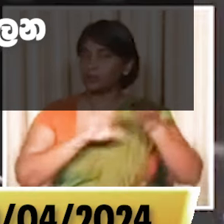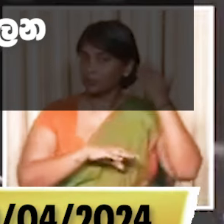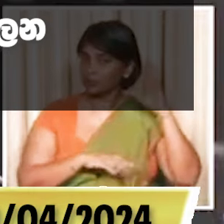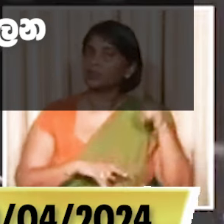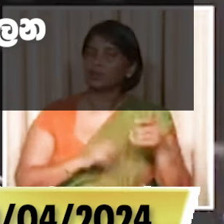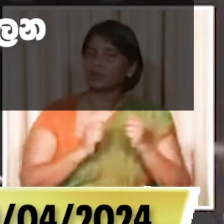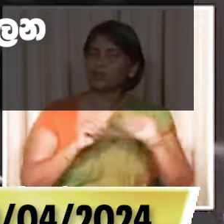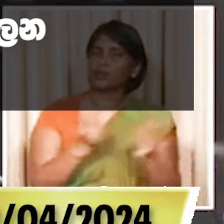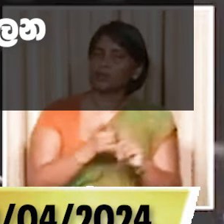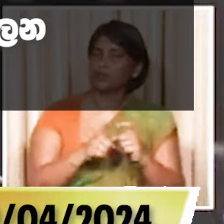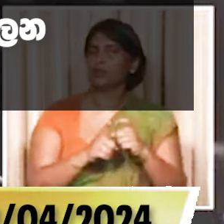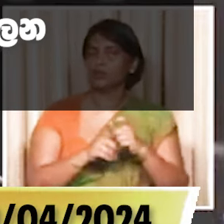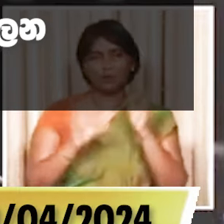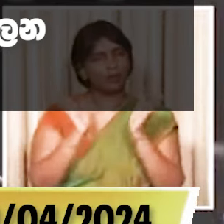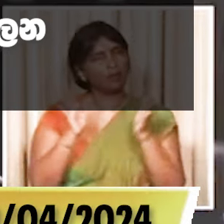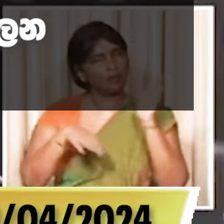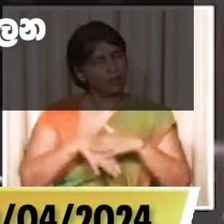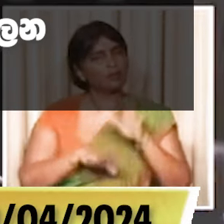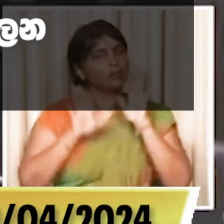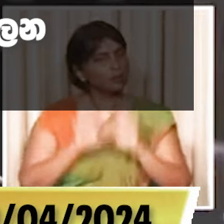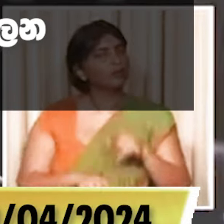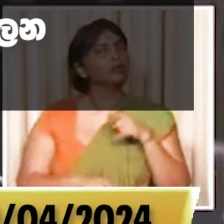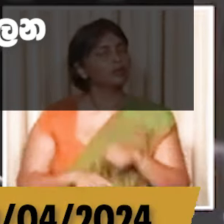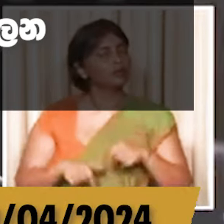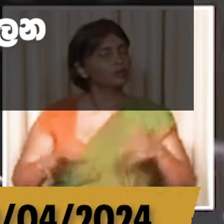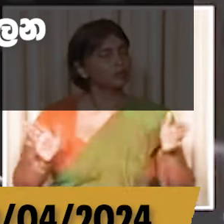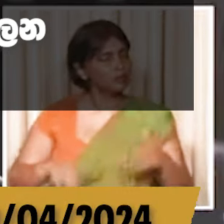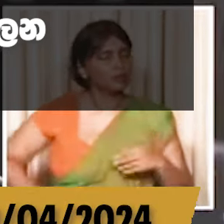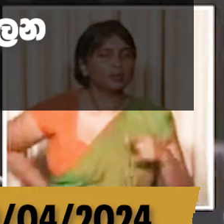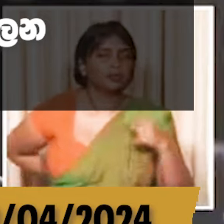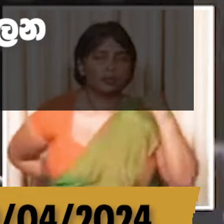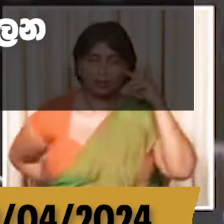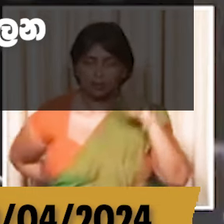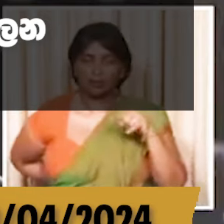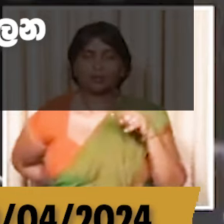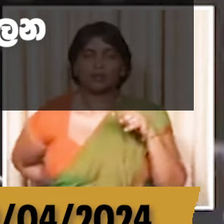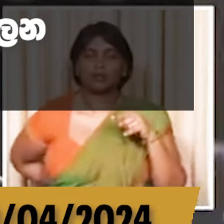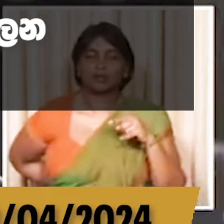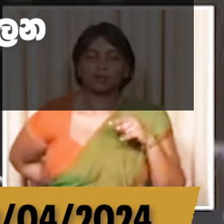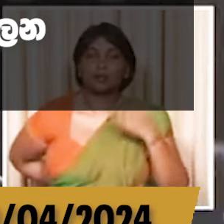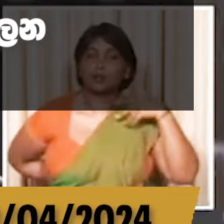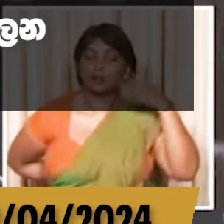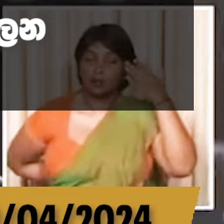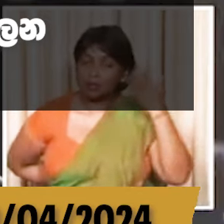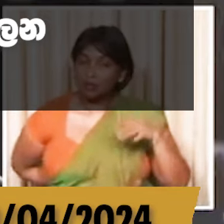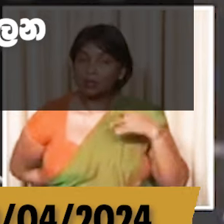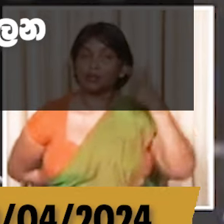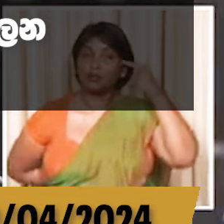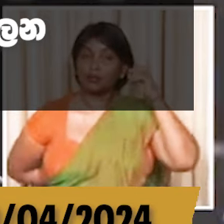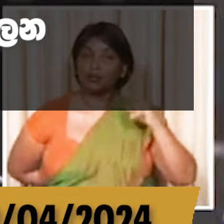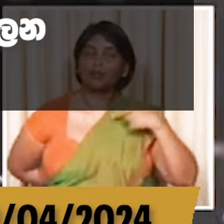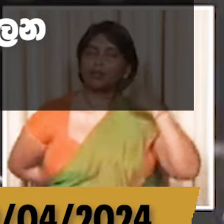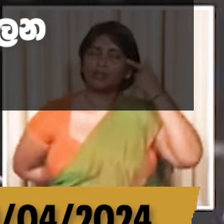then they are still celebrating their dead. Il Mahaviru Dinaya, you all celebrate.